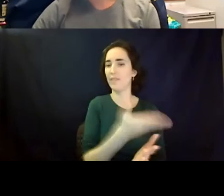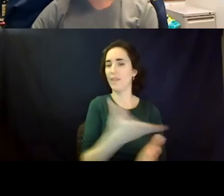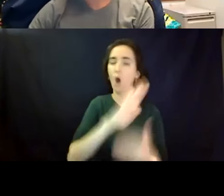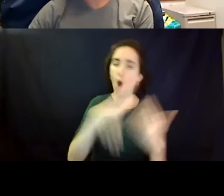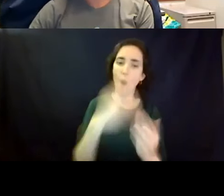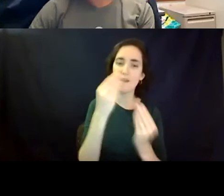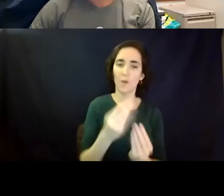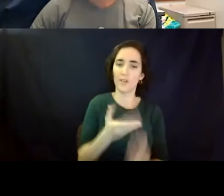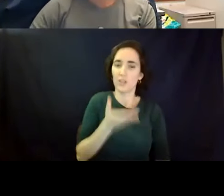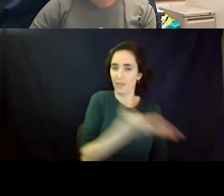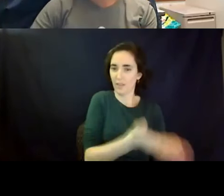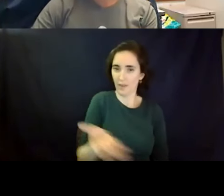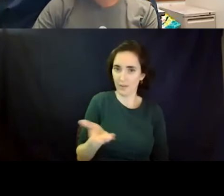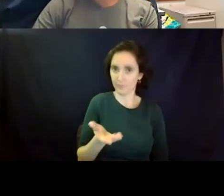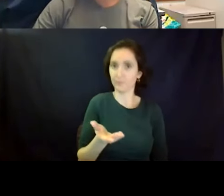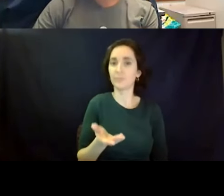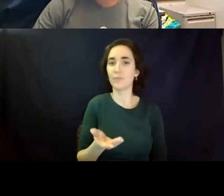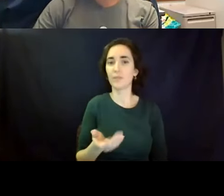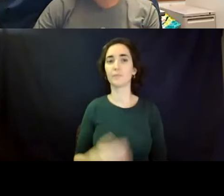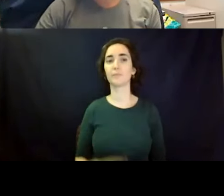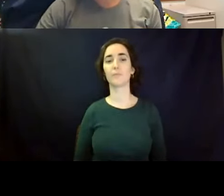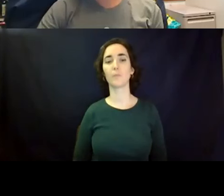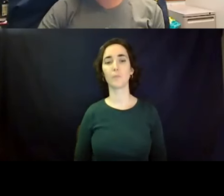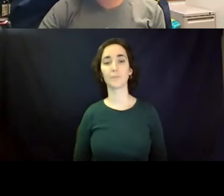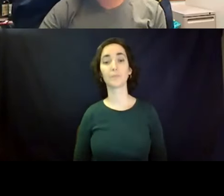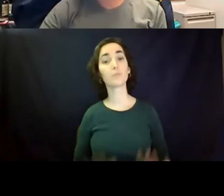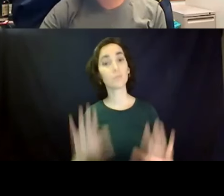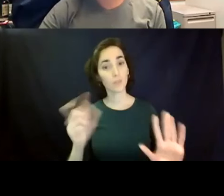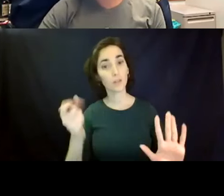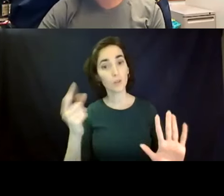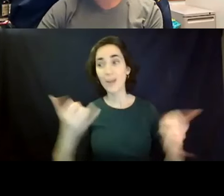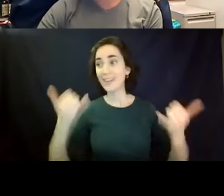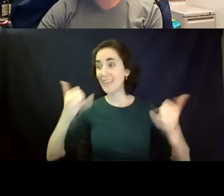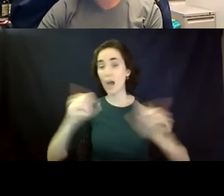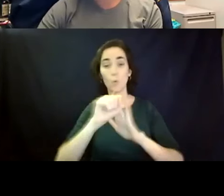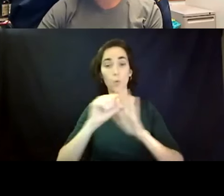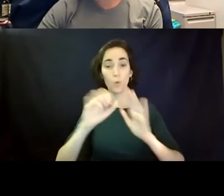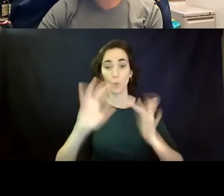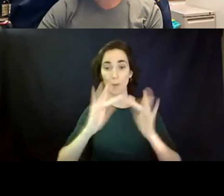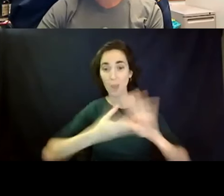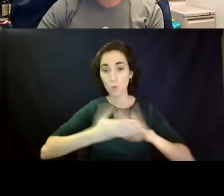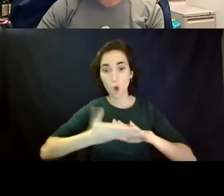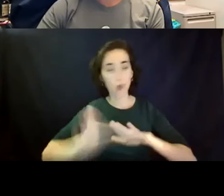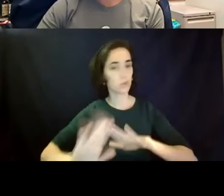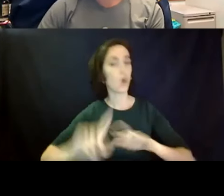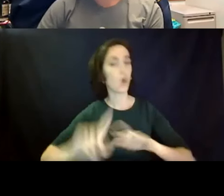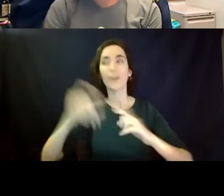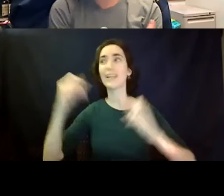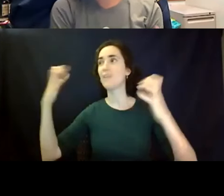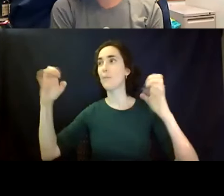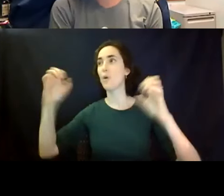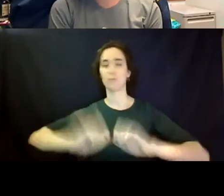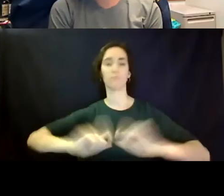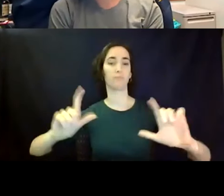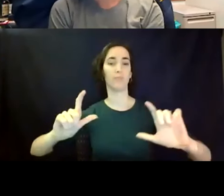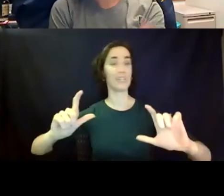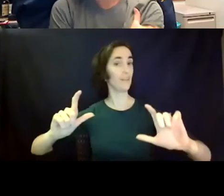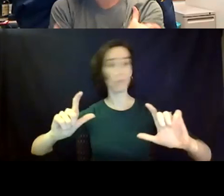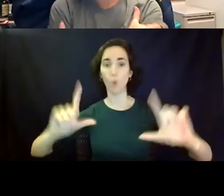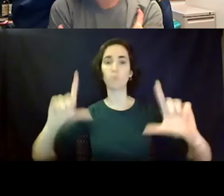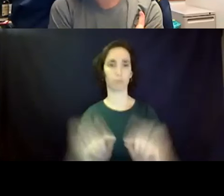information during an emergency. Again, this is only activated during an emergency. We also have Alert